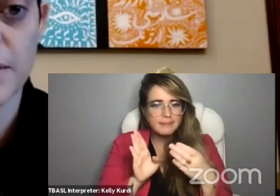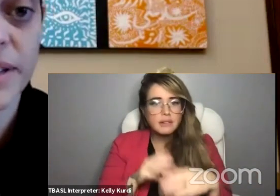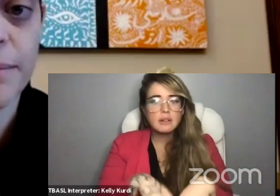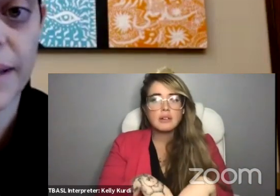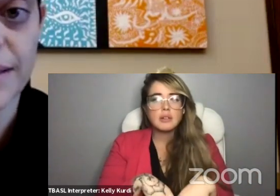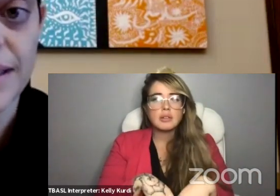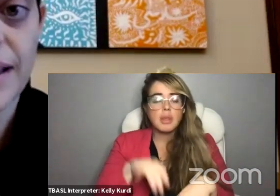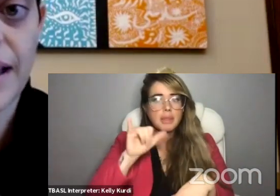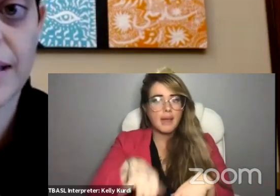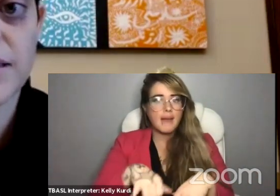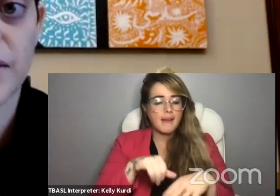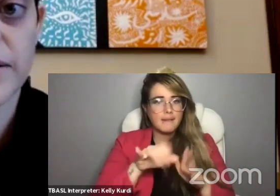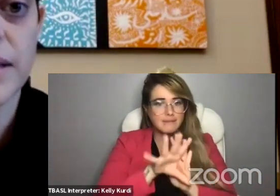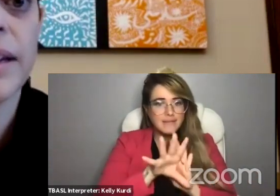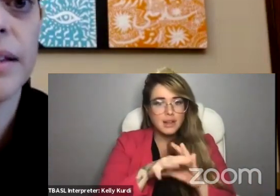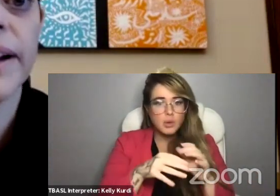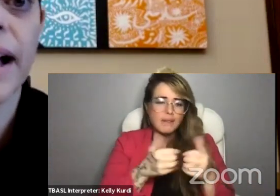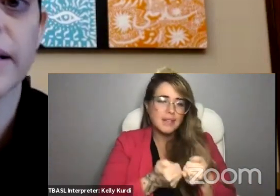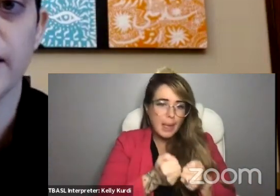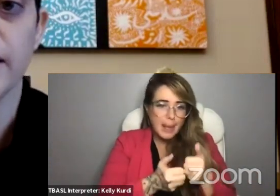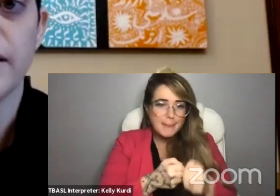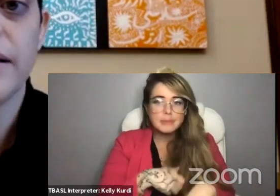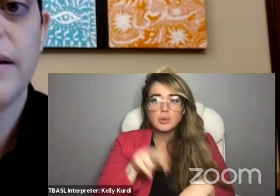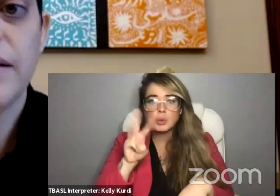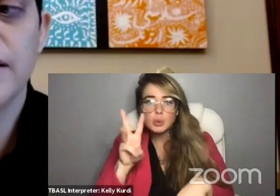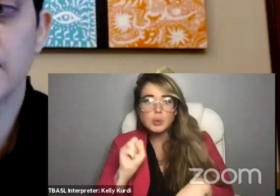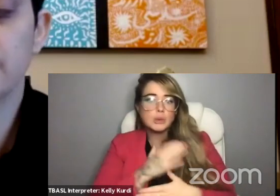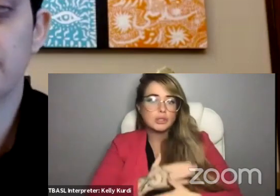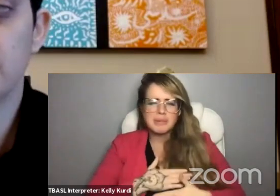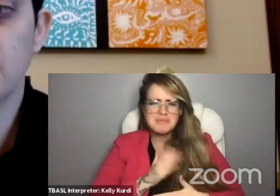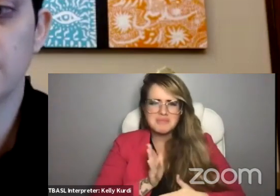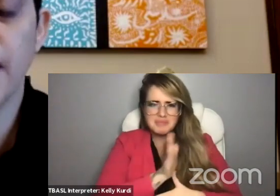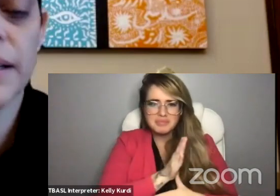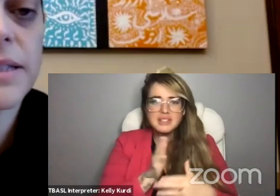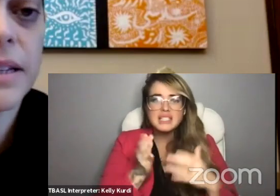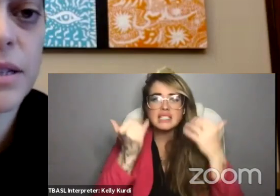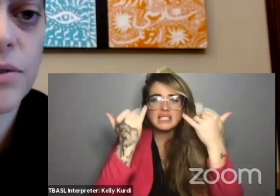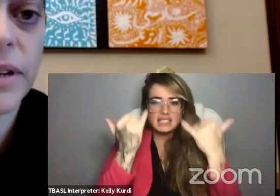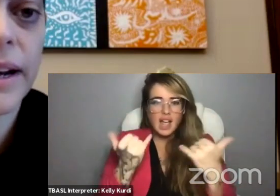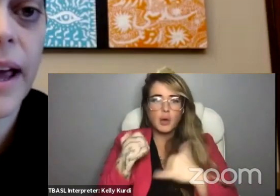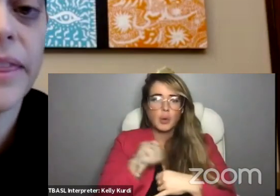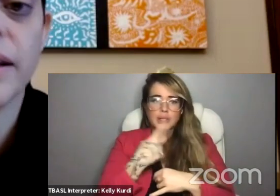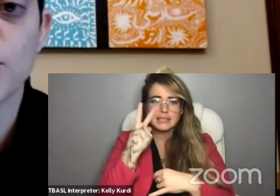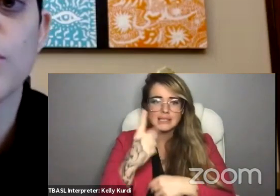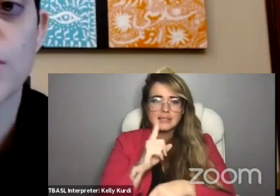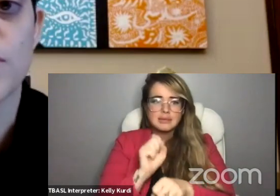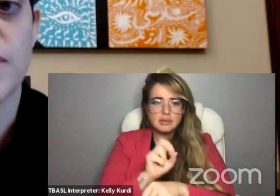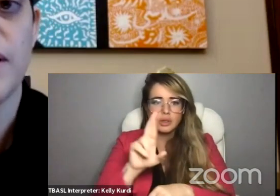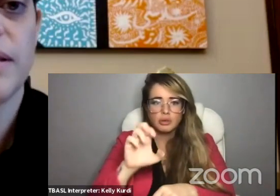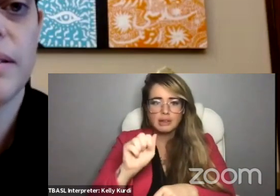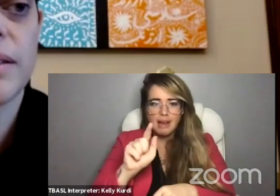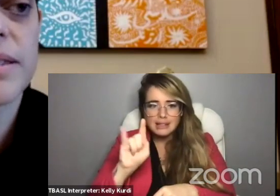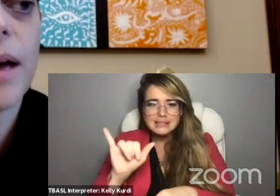as entertainment and start seeing the reality of violence and history and then